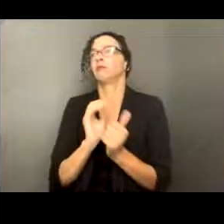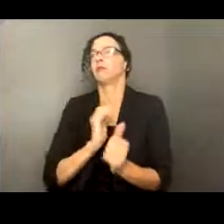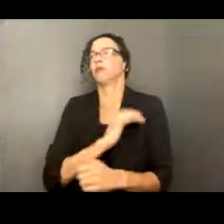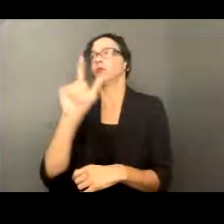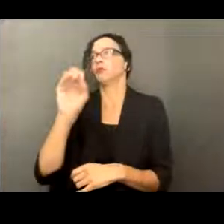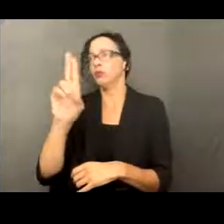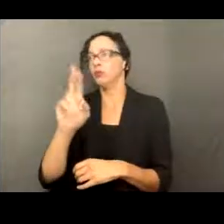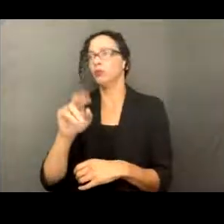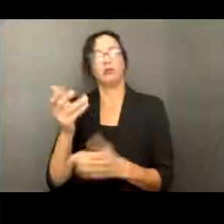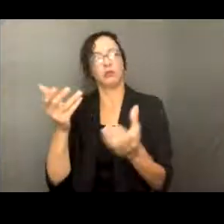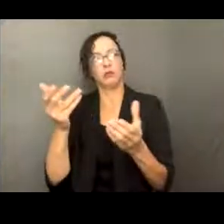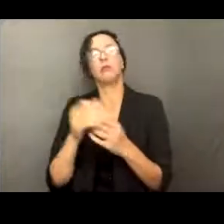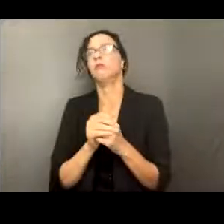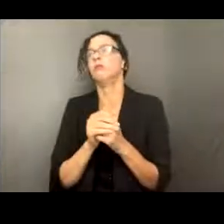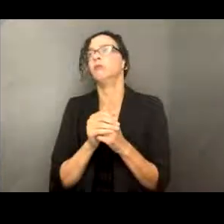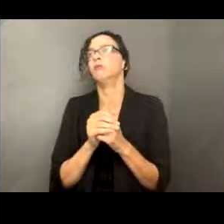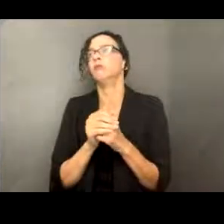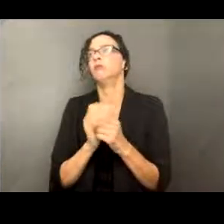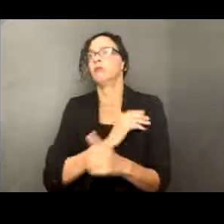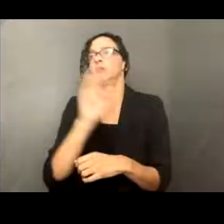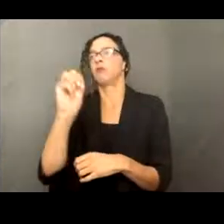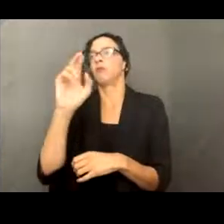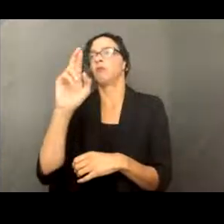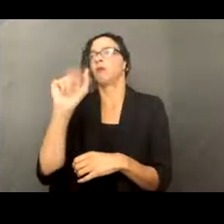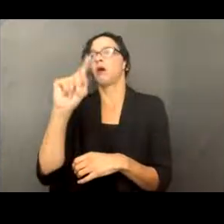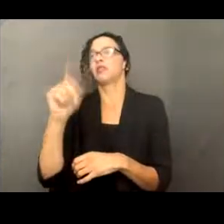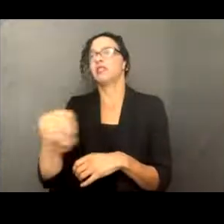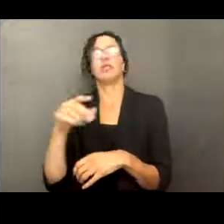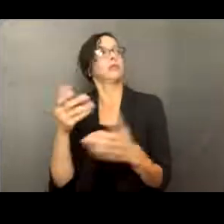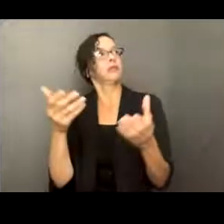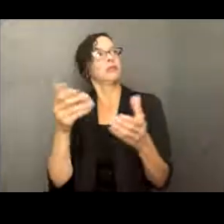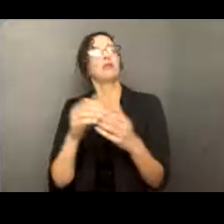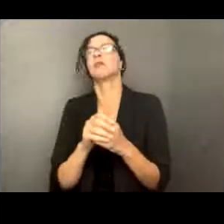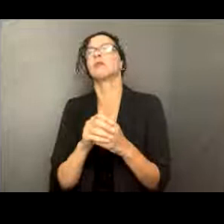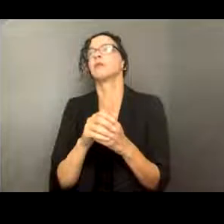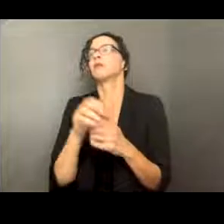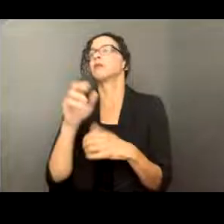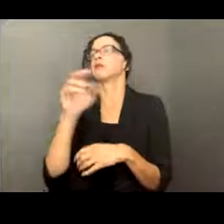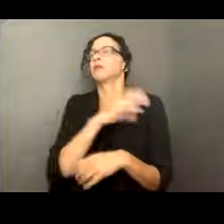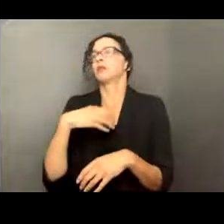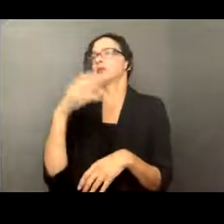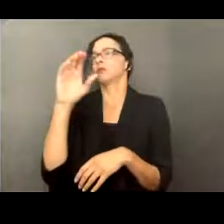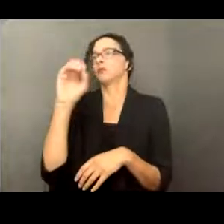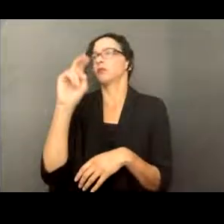Present. Commissioner Norton? Present. Commissioner Tavoloni? Here.